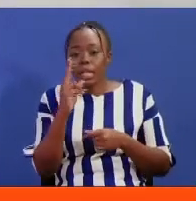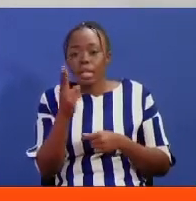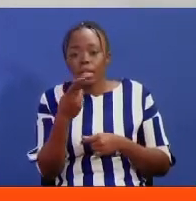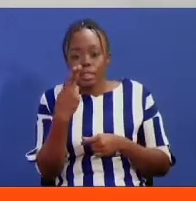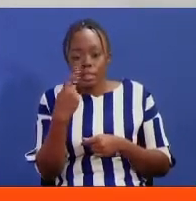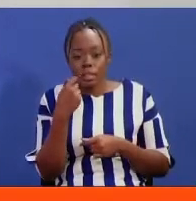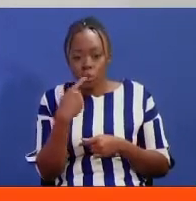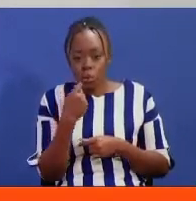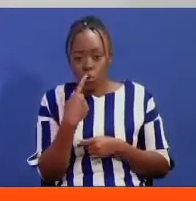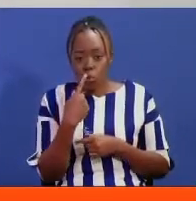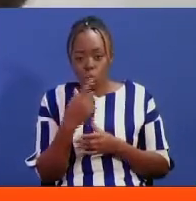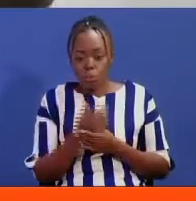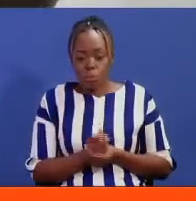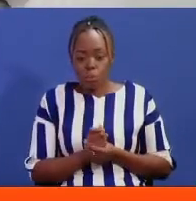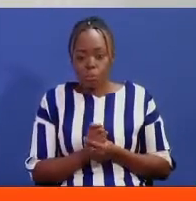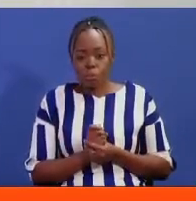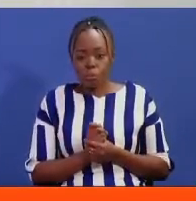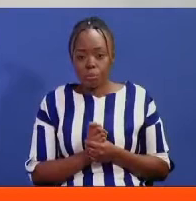dose.